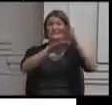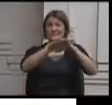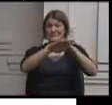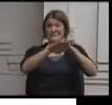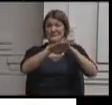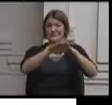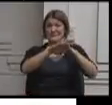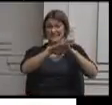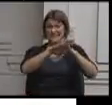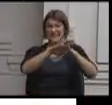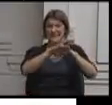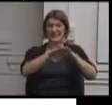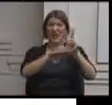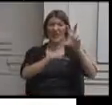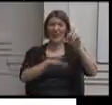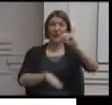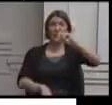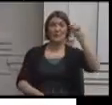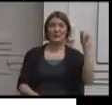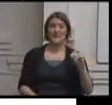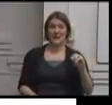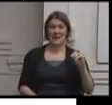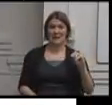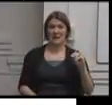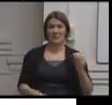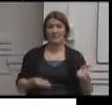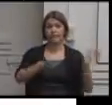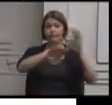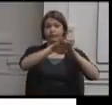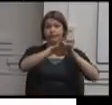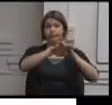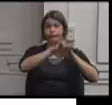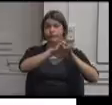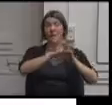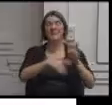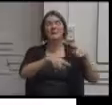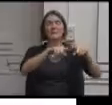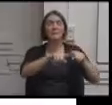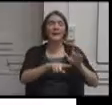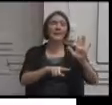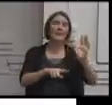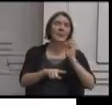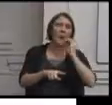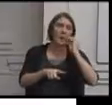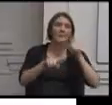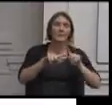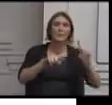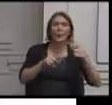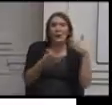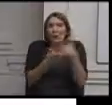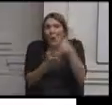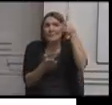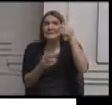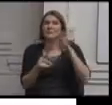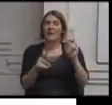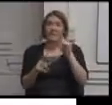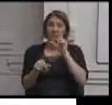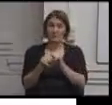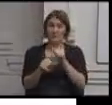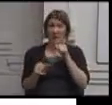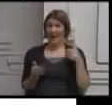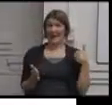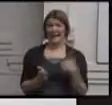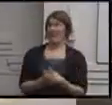by approximately 30%. Now, that's going to vary based on some of those factors I mentioned at